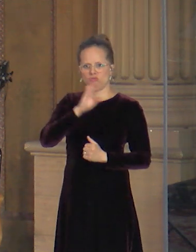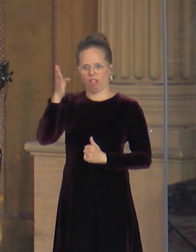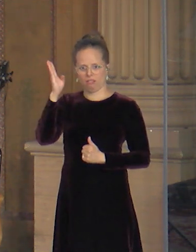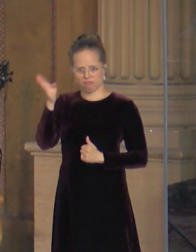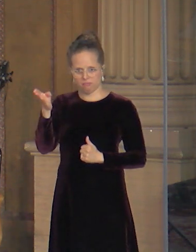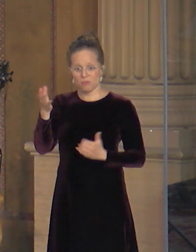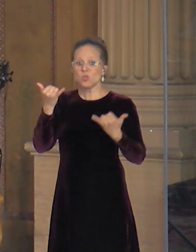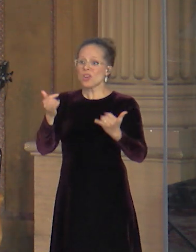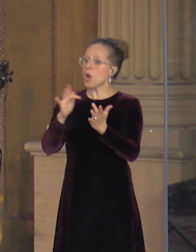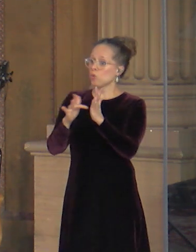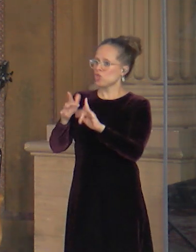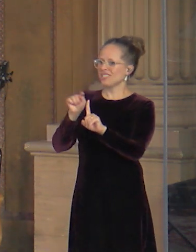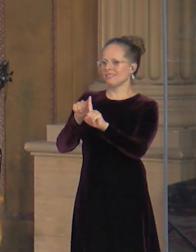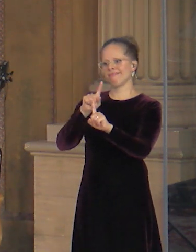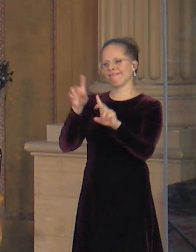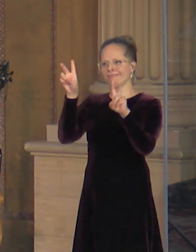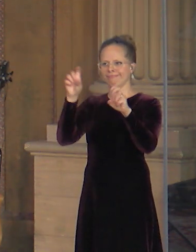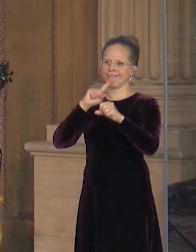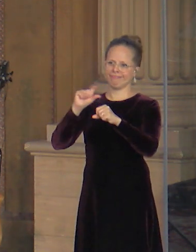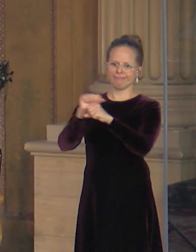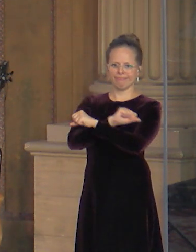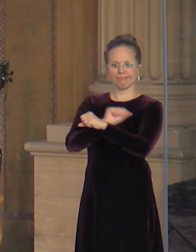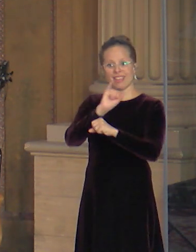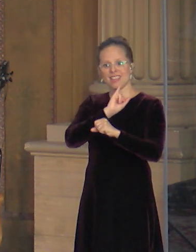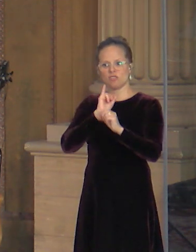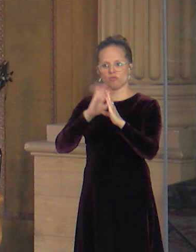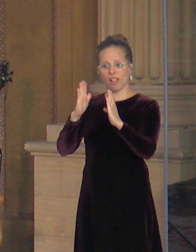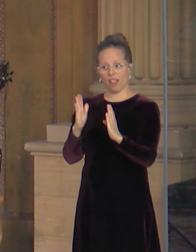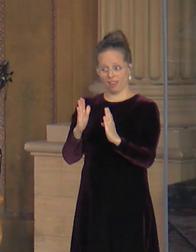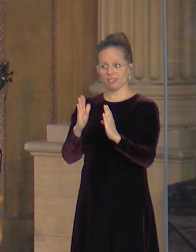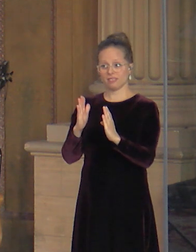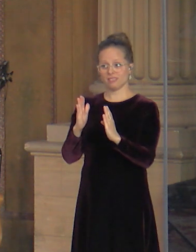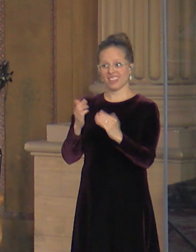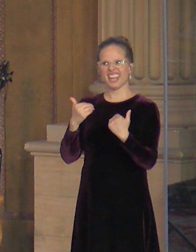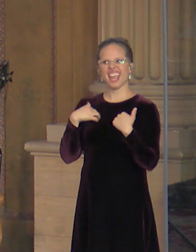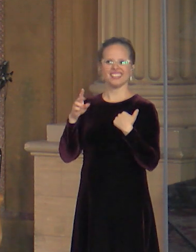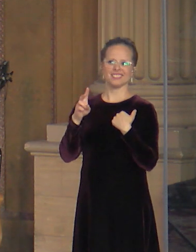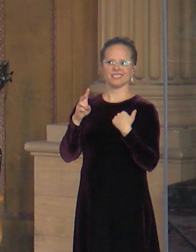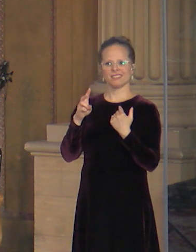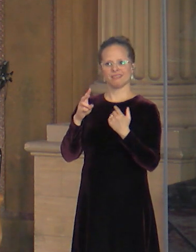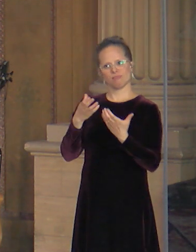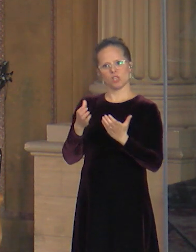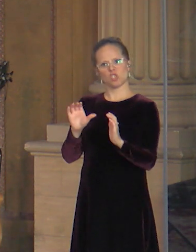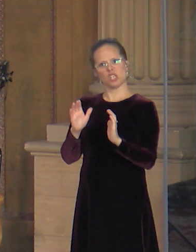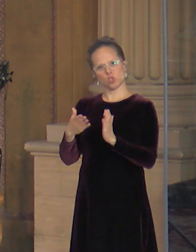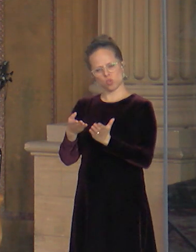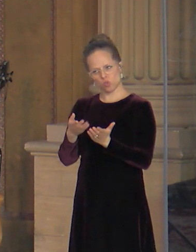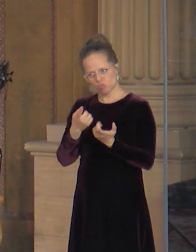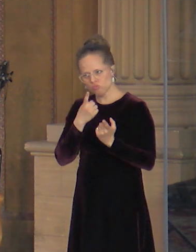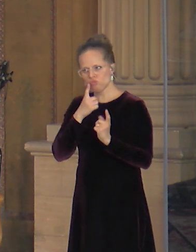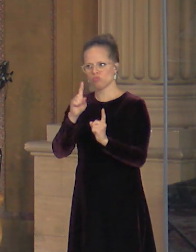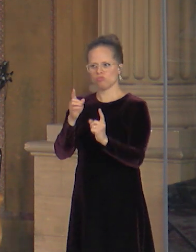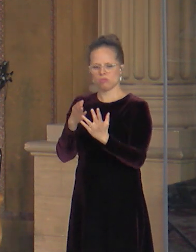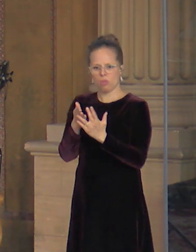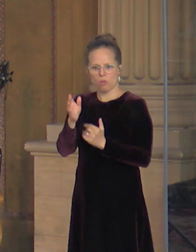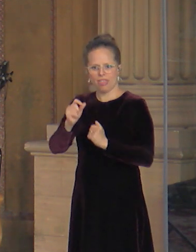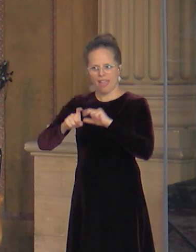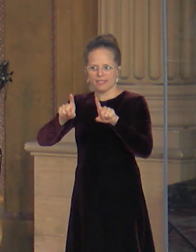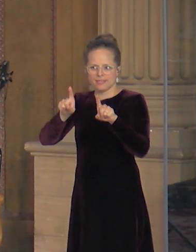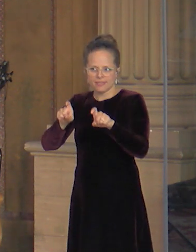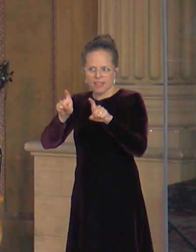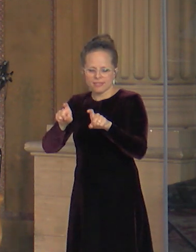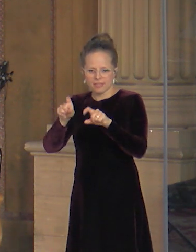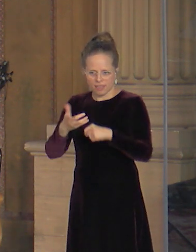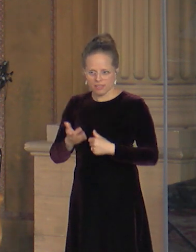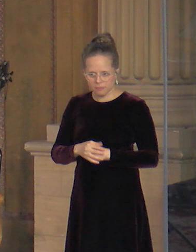Israelite to to give another go at that testing in the wilderness so so that's kind of the big picture that's what Jesus is doing